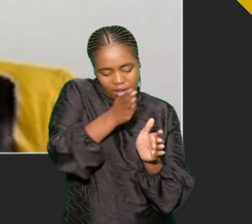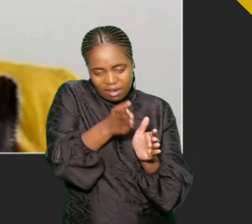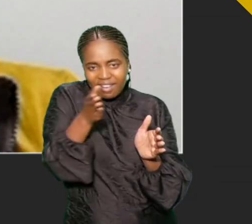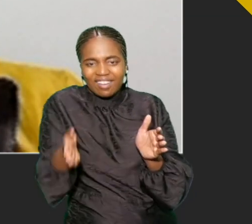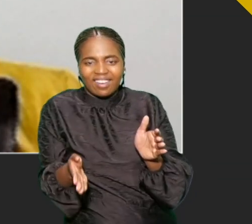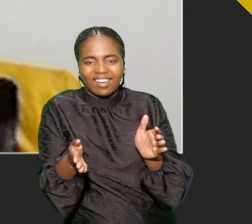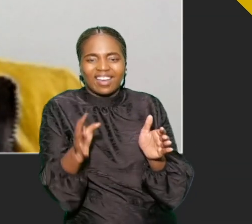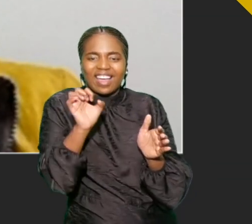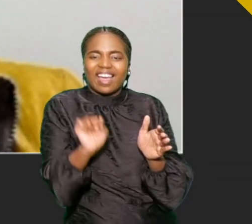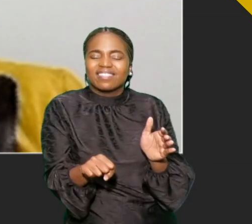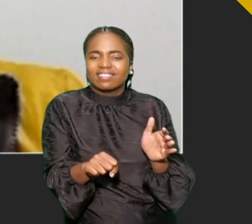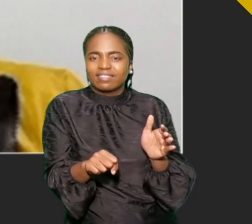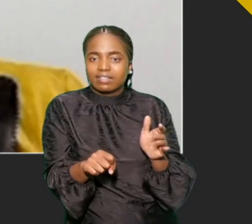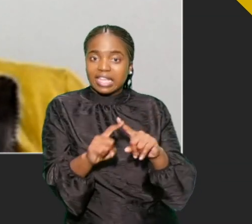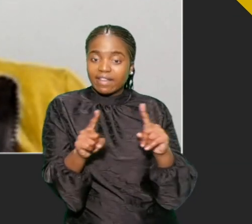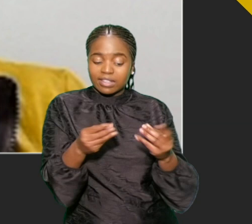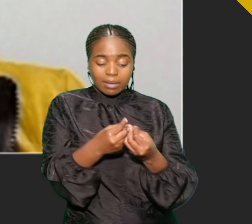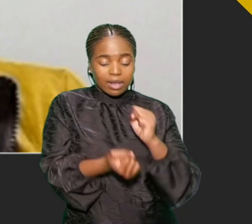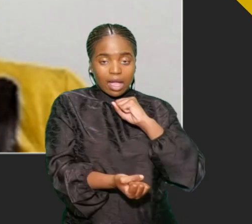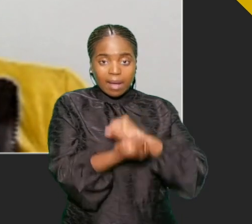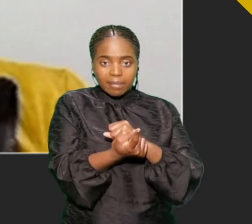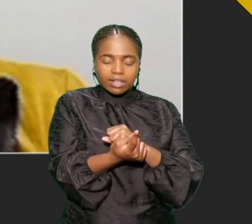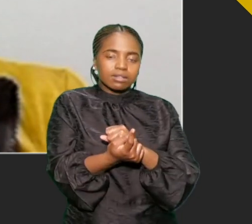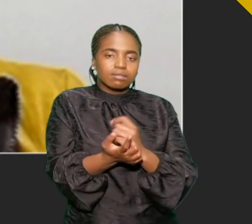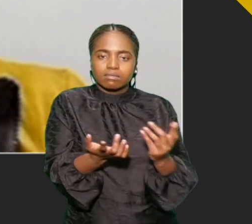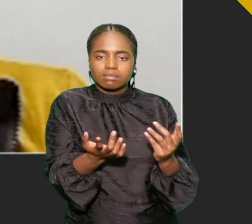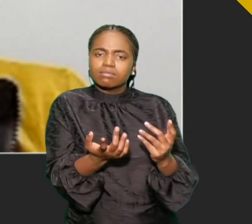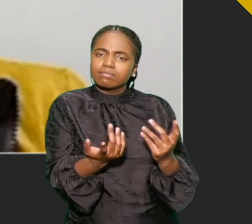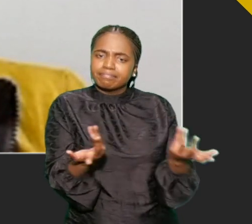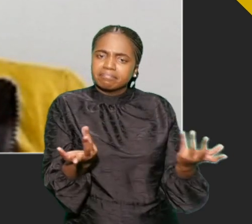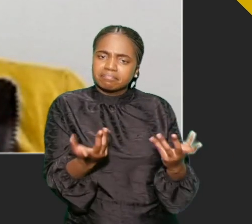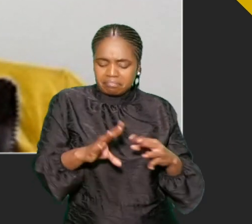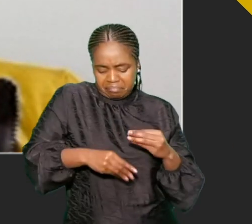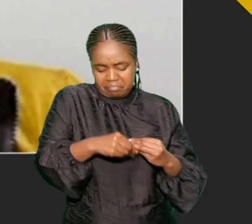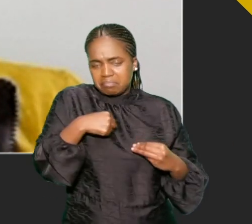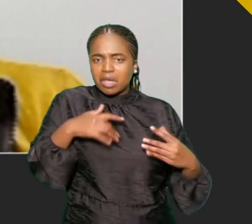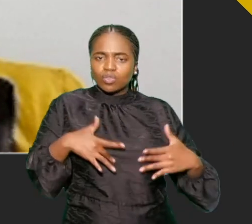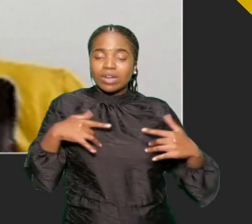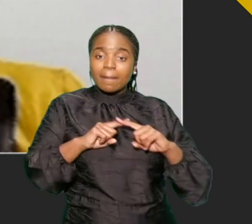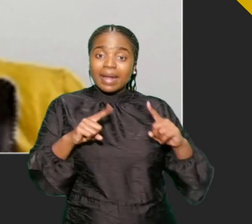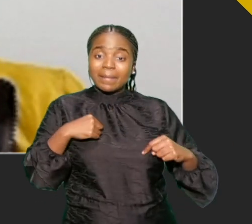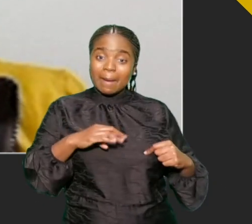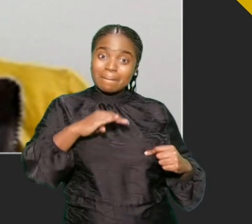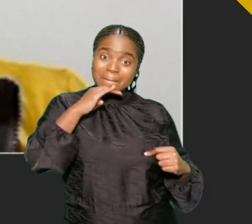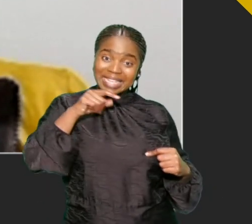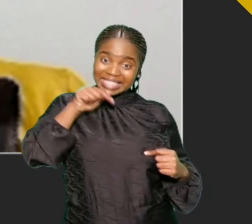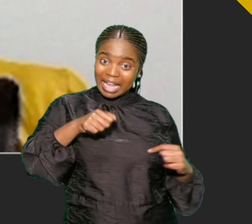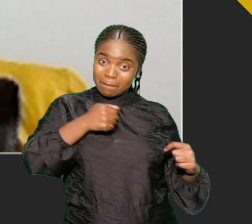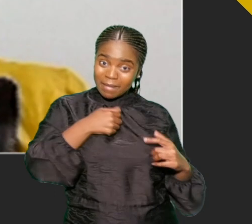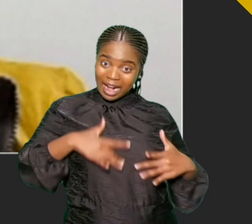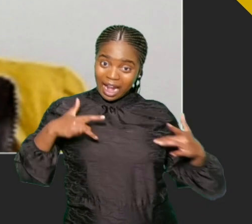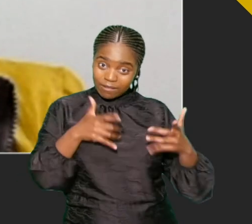So if Kinale crisis is something that is part of my story, but that is not my main story. So